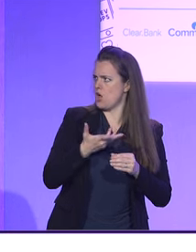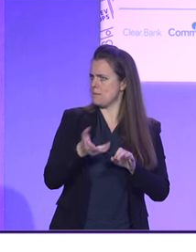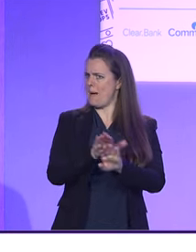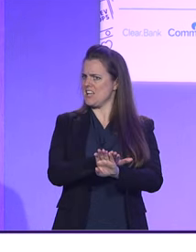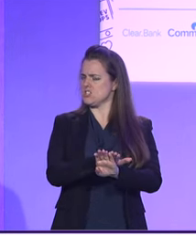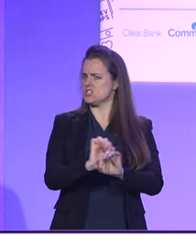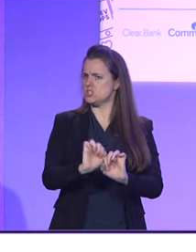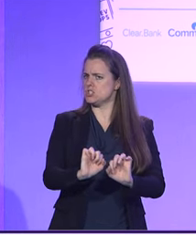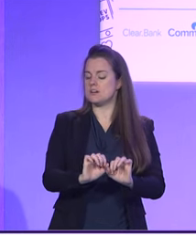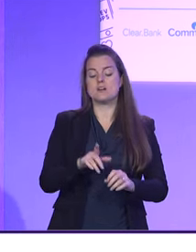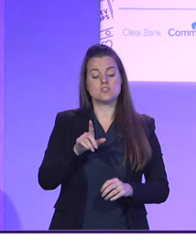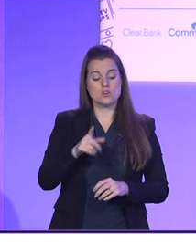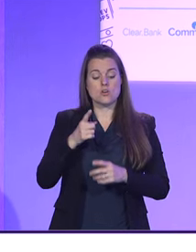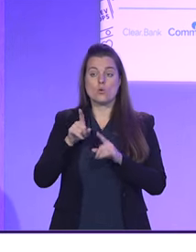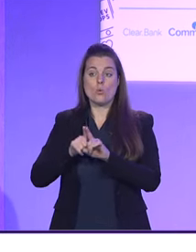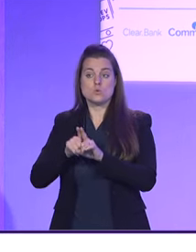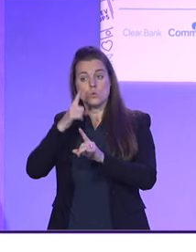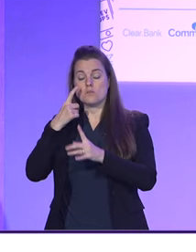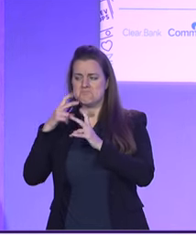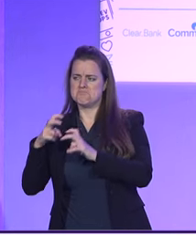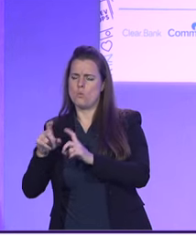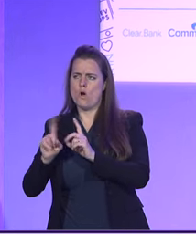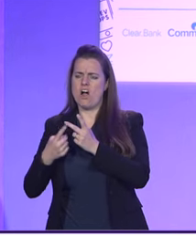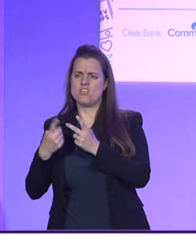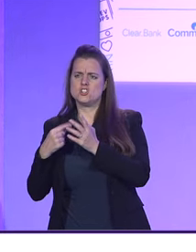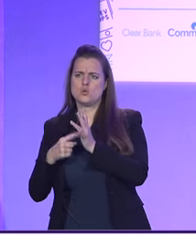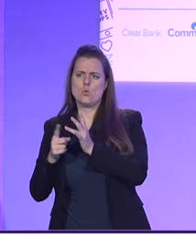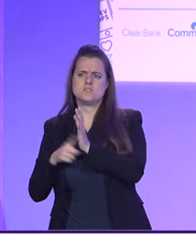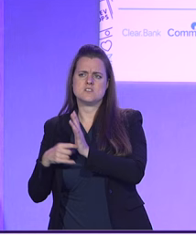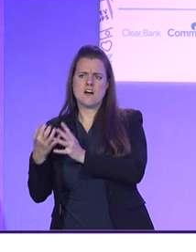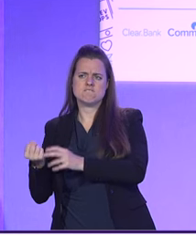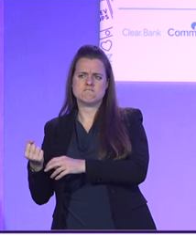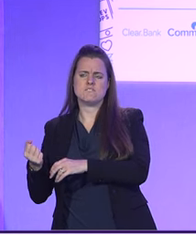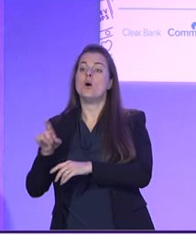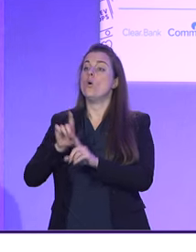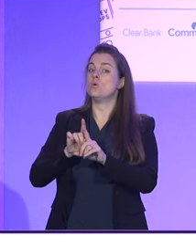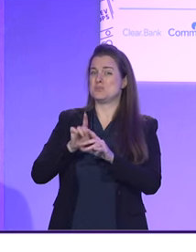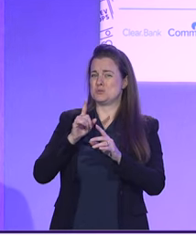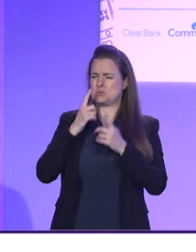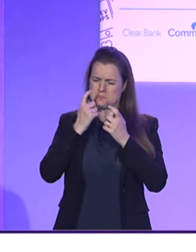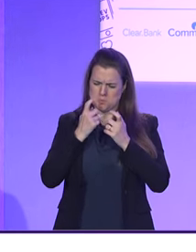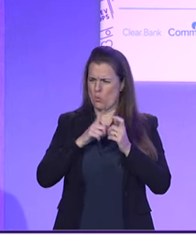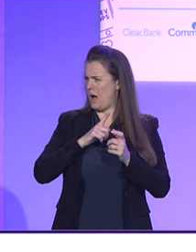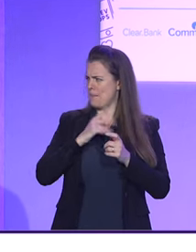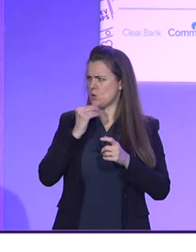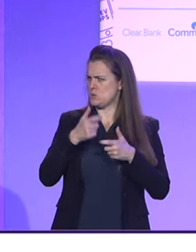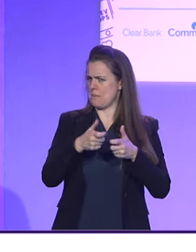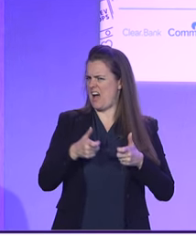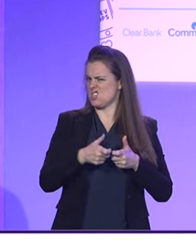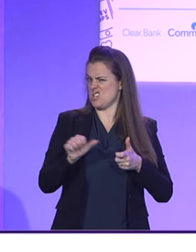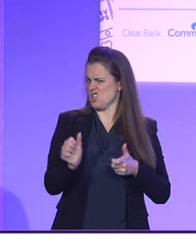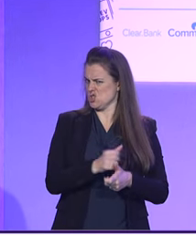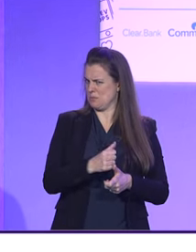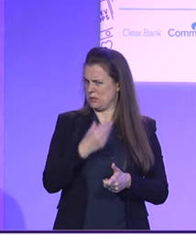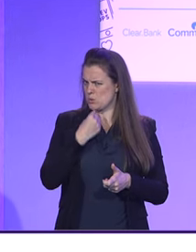CVEs you're affected by that other tools can do. But you can also work out like why am I using packages that I shouldn't be? So for